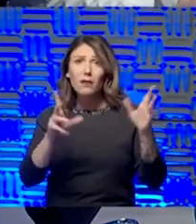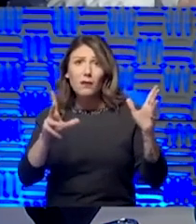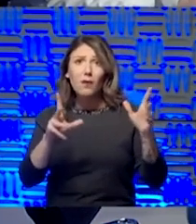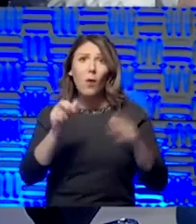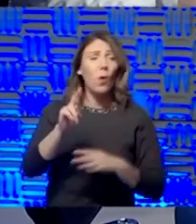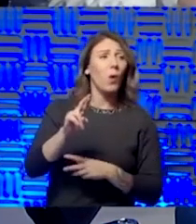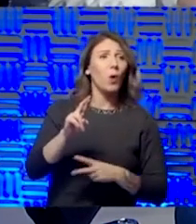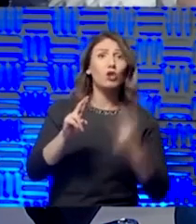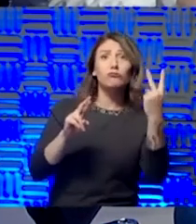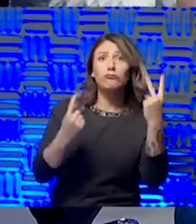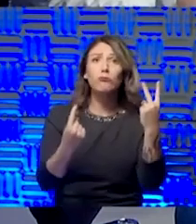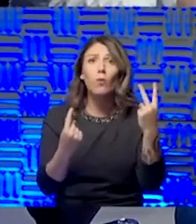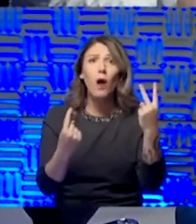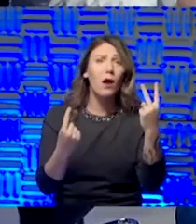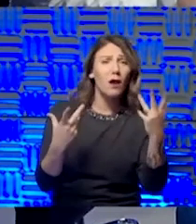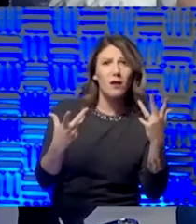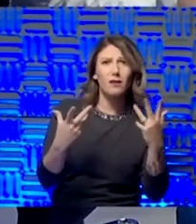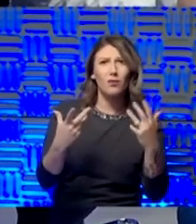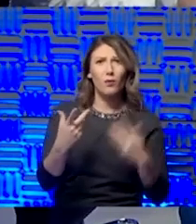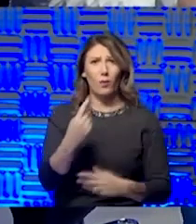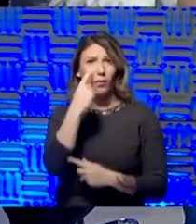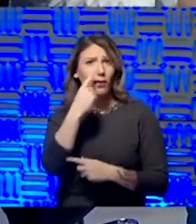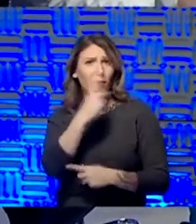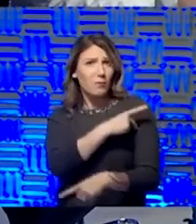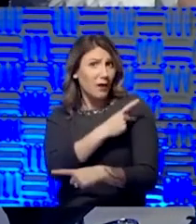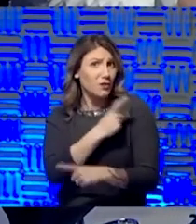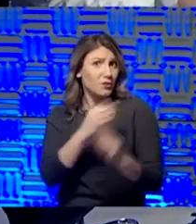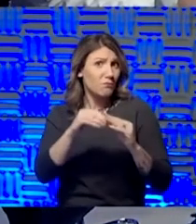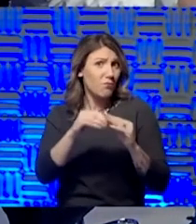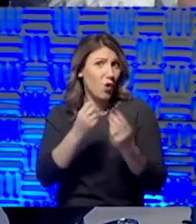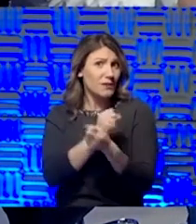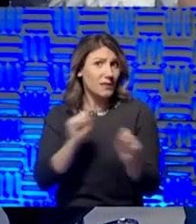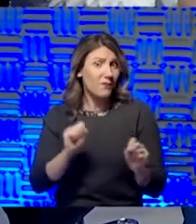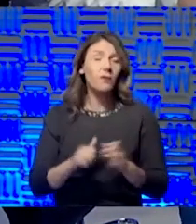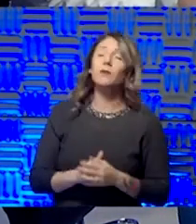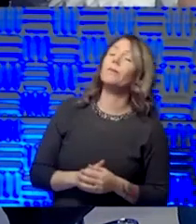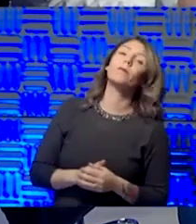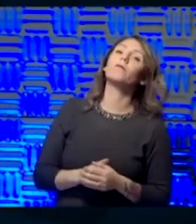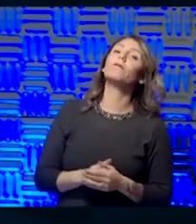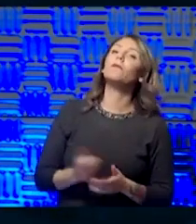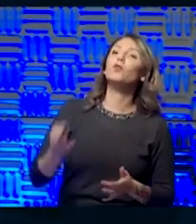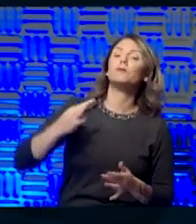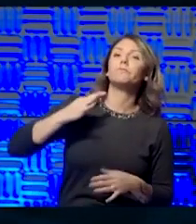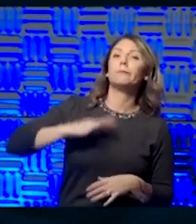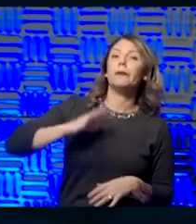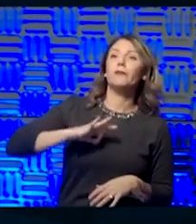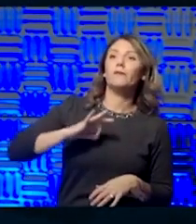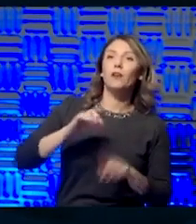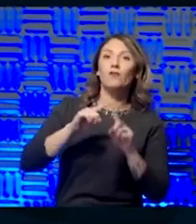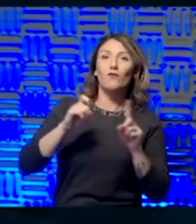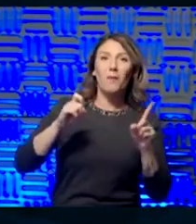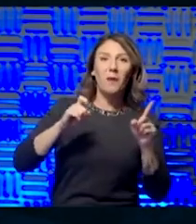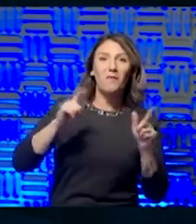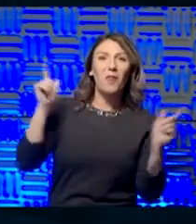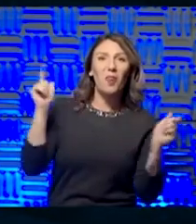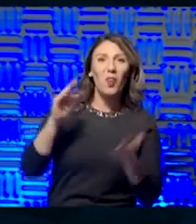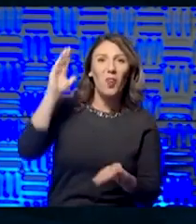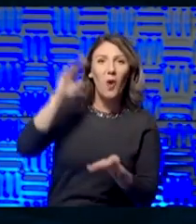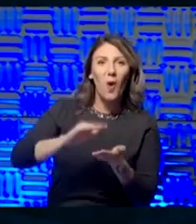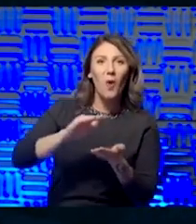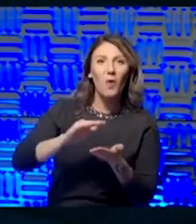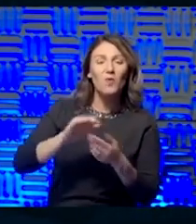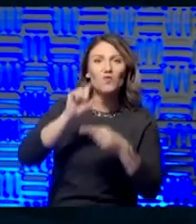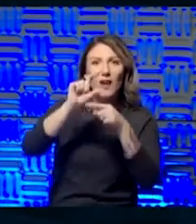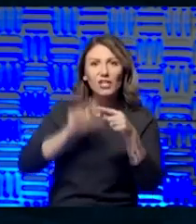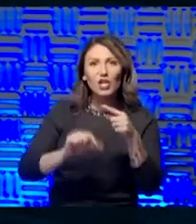are safer and will have better outcomes? There's definitely some benefit of a lower ratio. I mean, there were